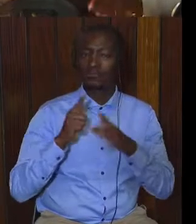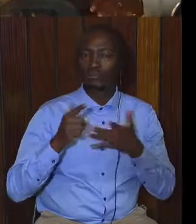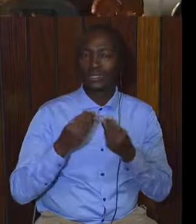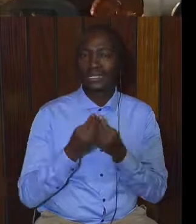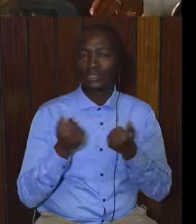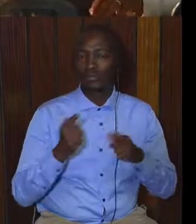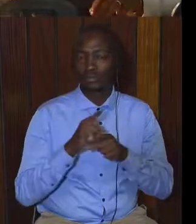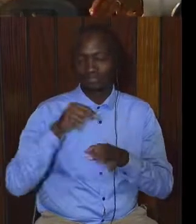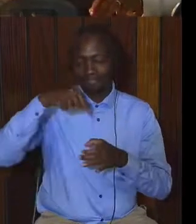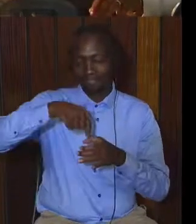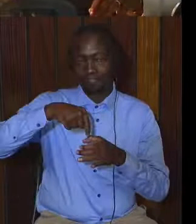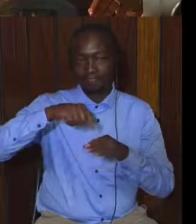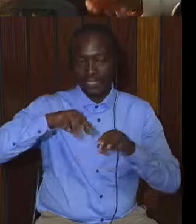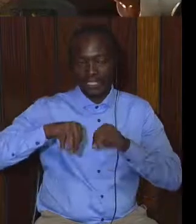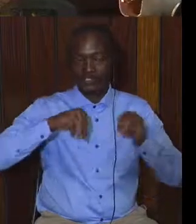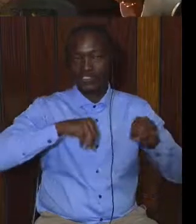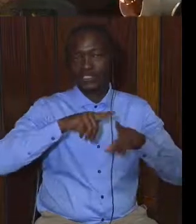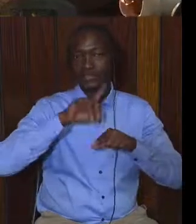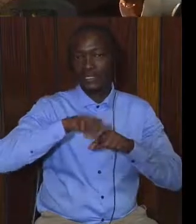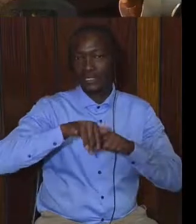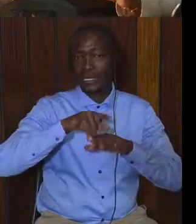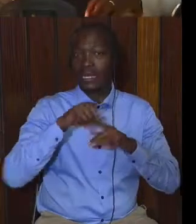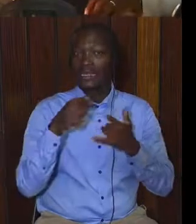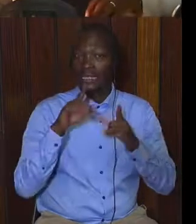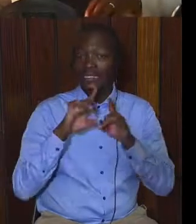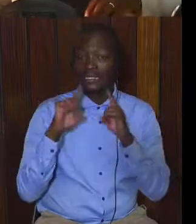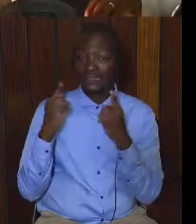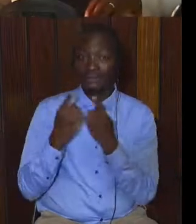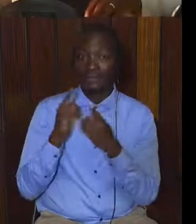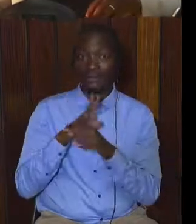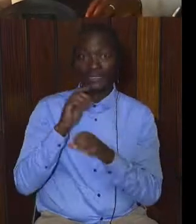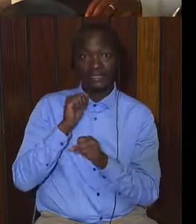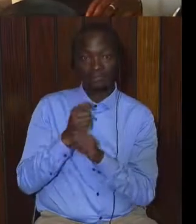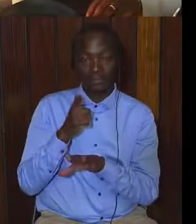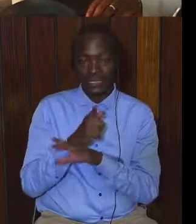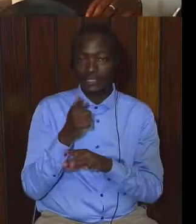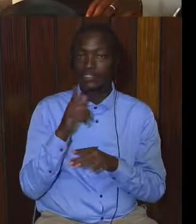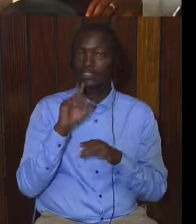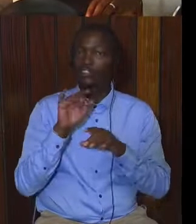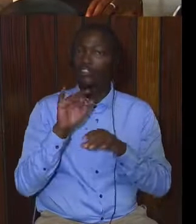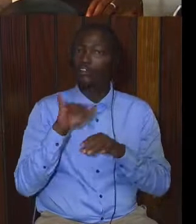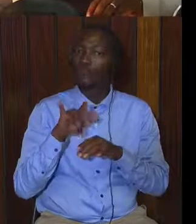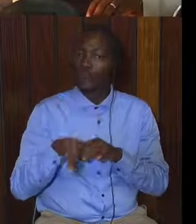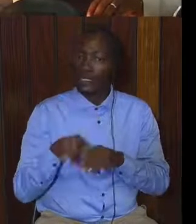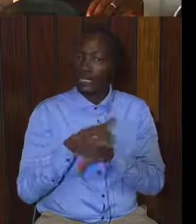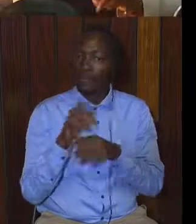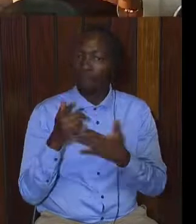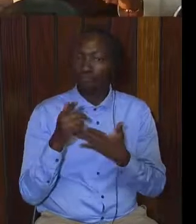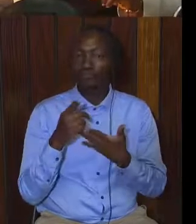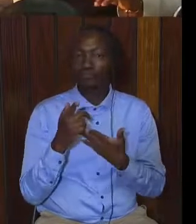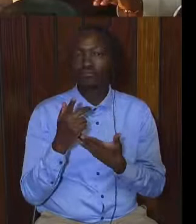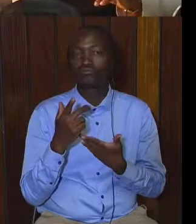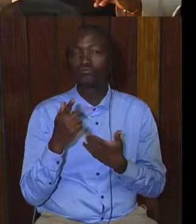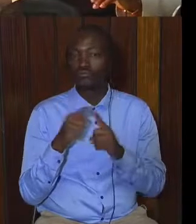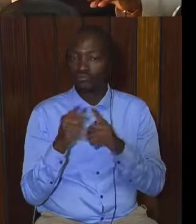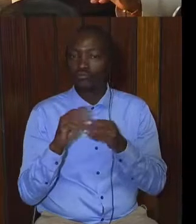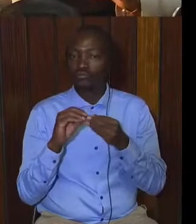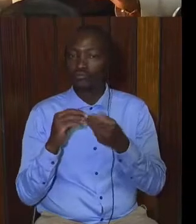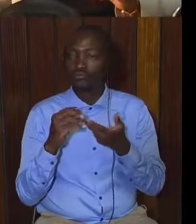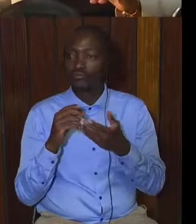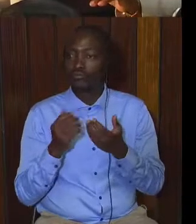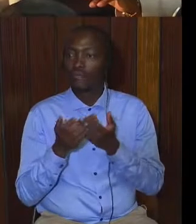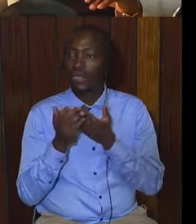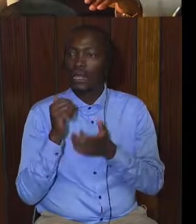of the internal shift that the department made in order to cater for shortages like the military veterans